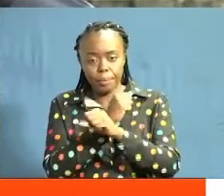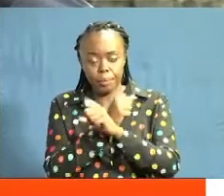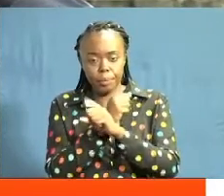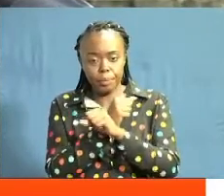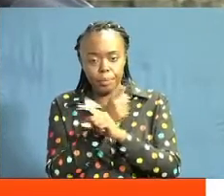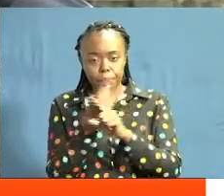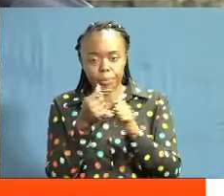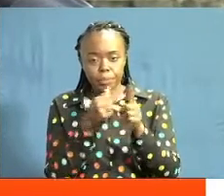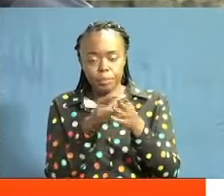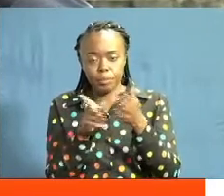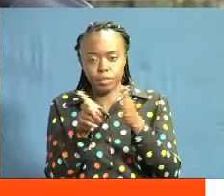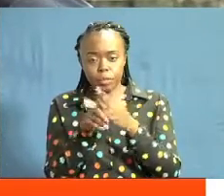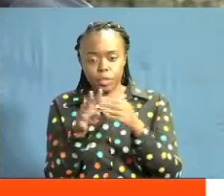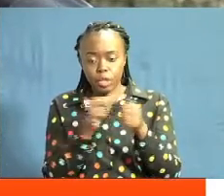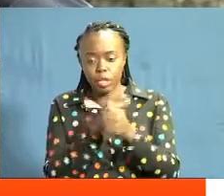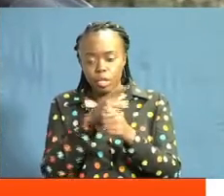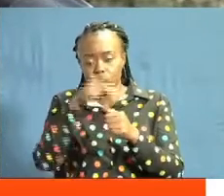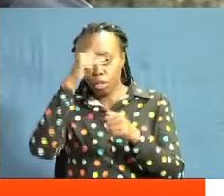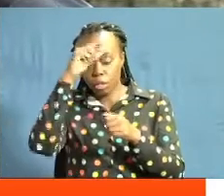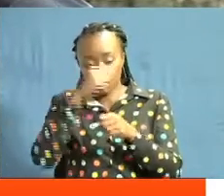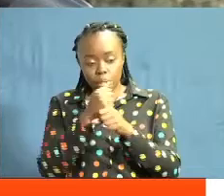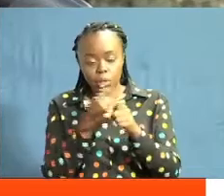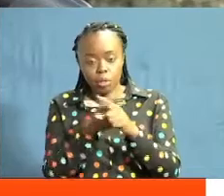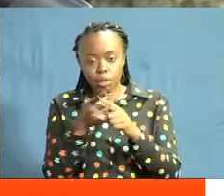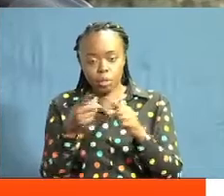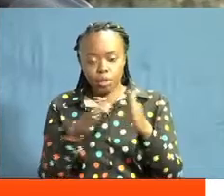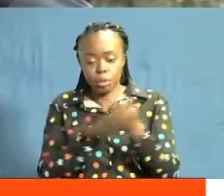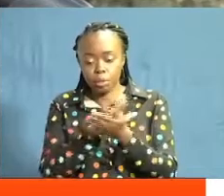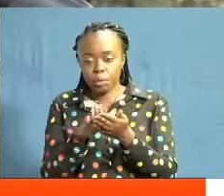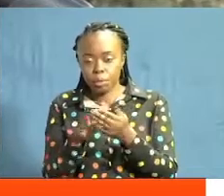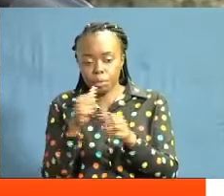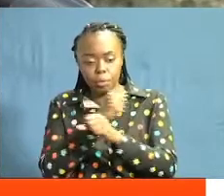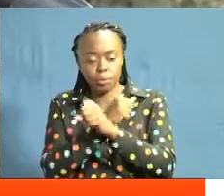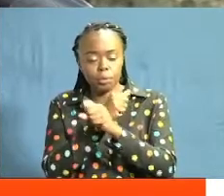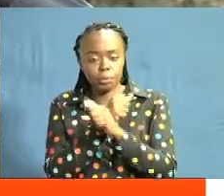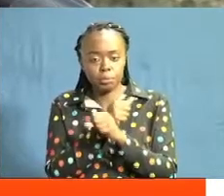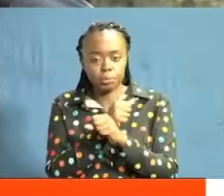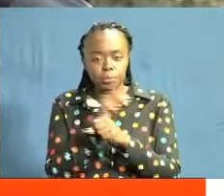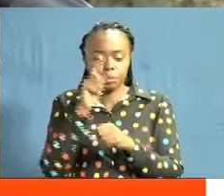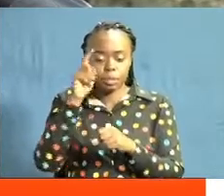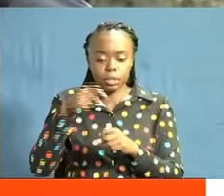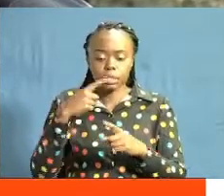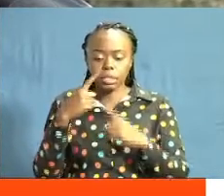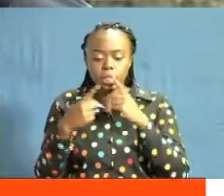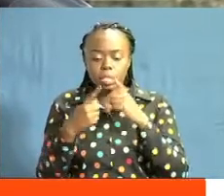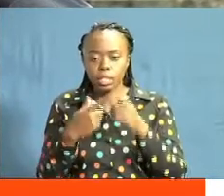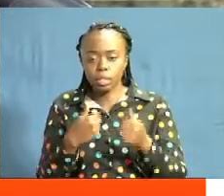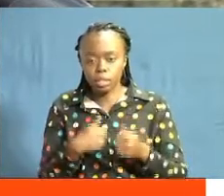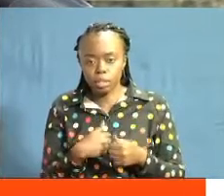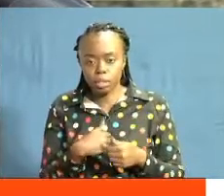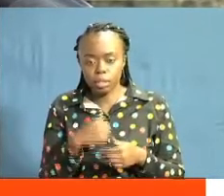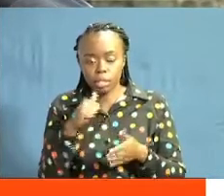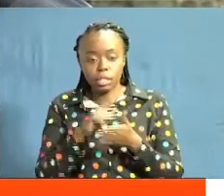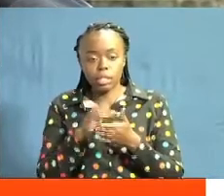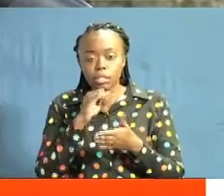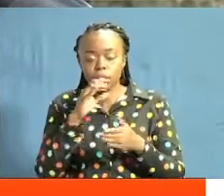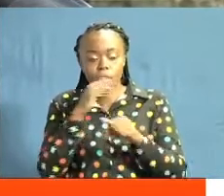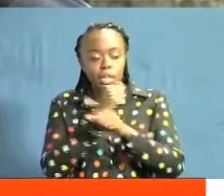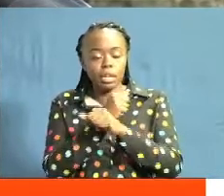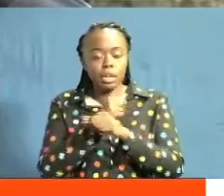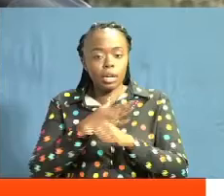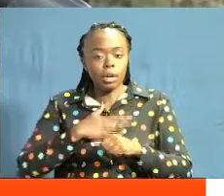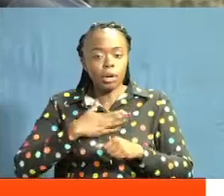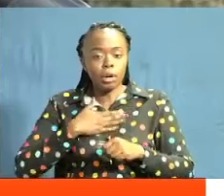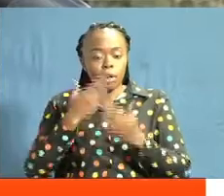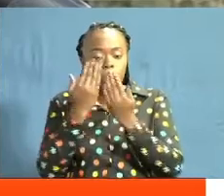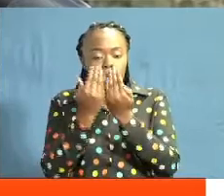security and coordination of government. But the national security docket, he must tell me that it is safe to send my children